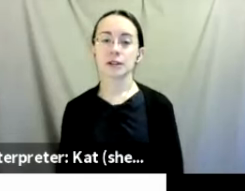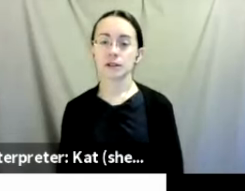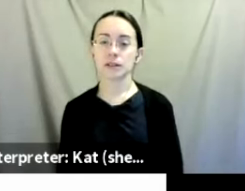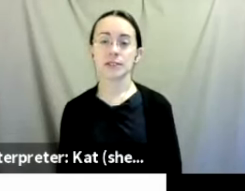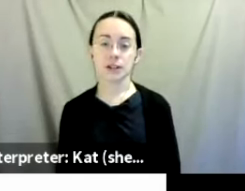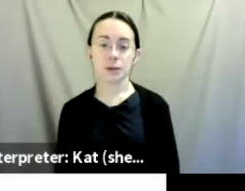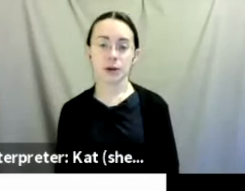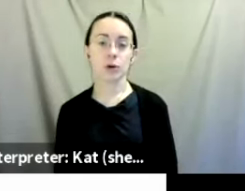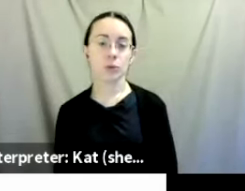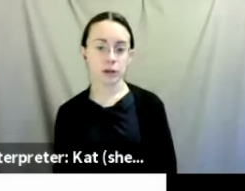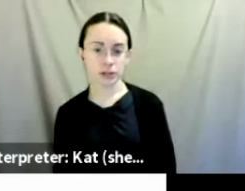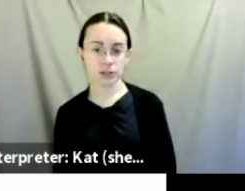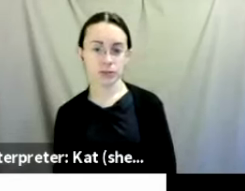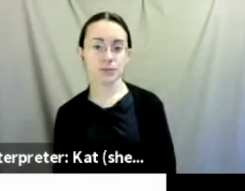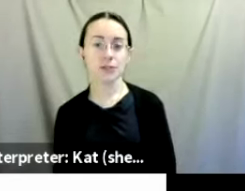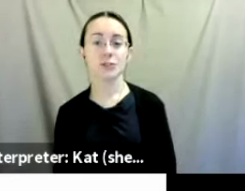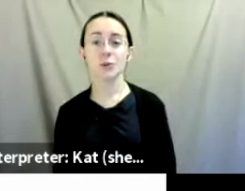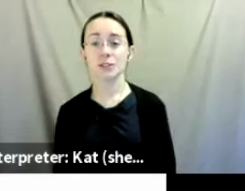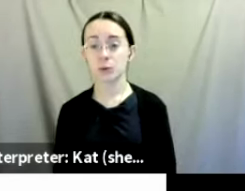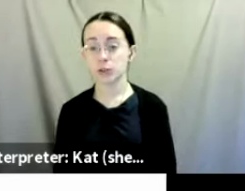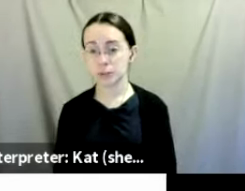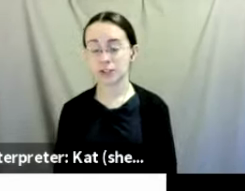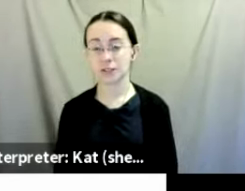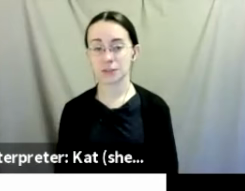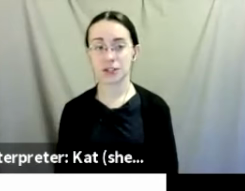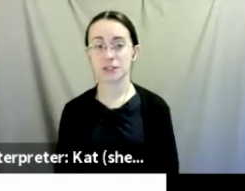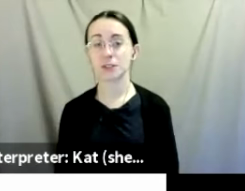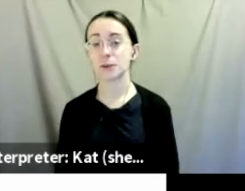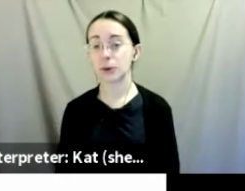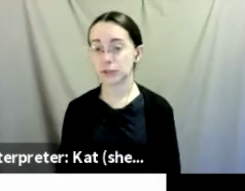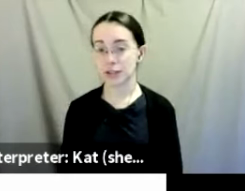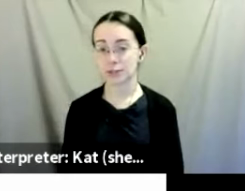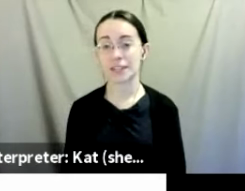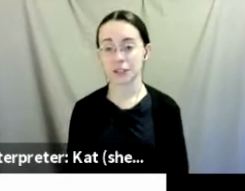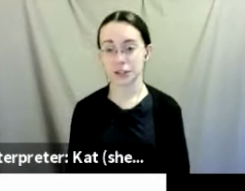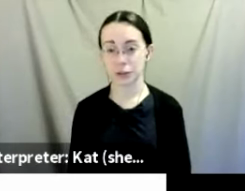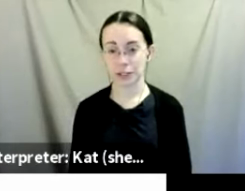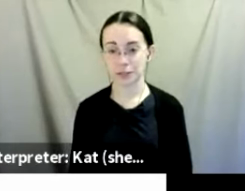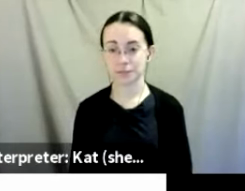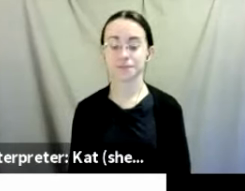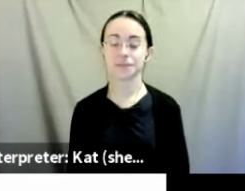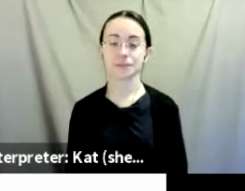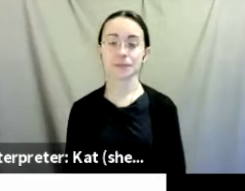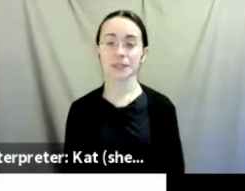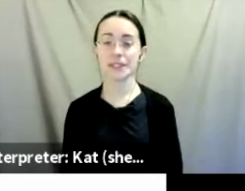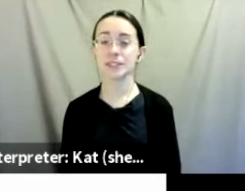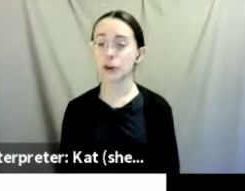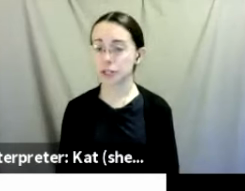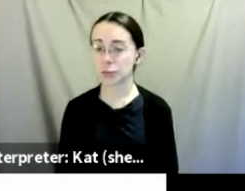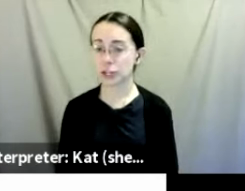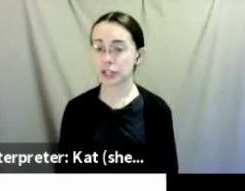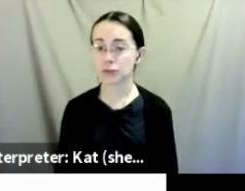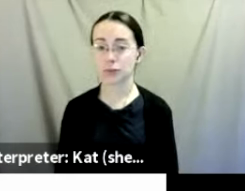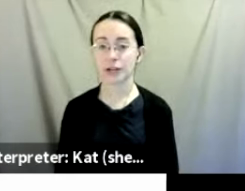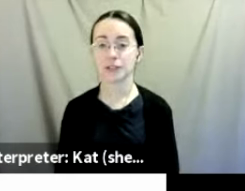So here, let's talk about what works. So what supports positive experiences for both deaf and hearing women is